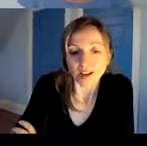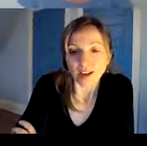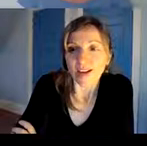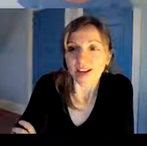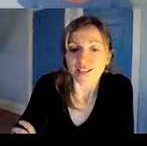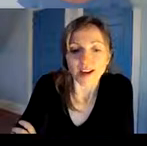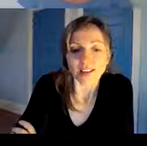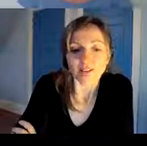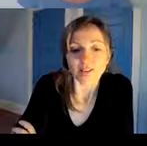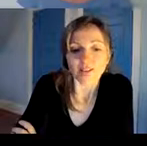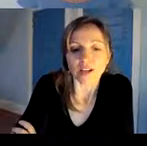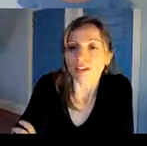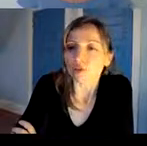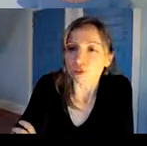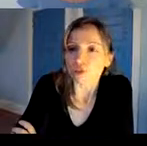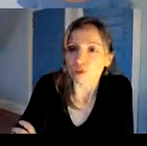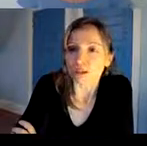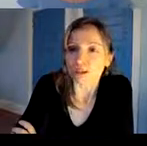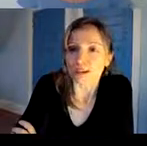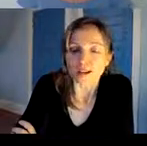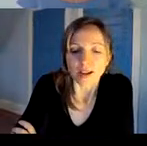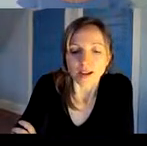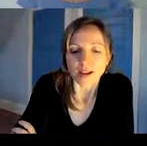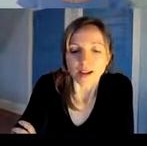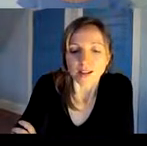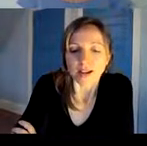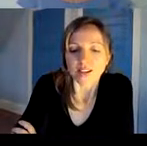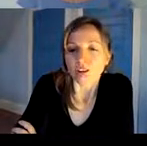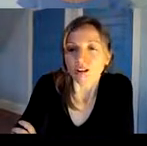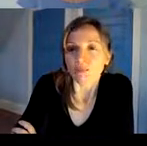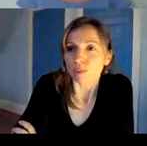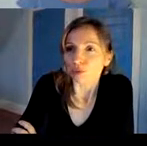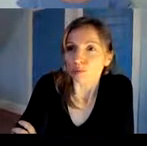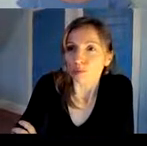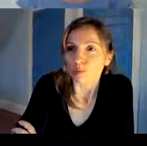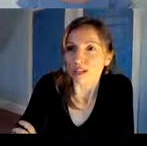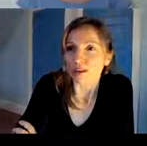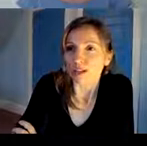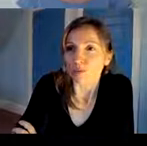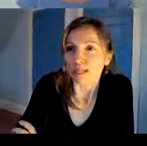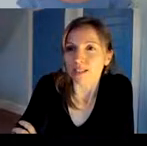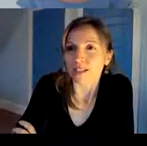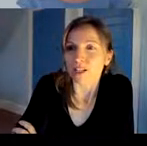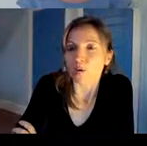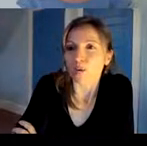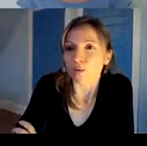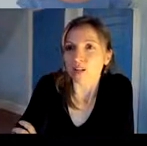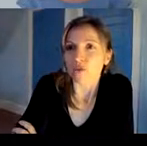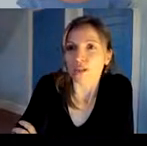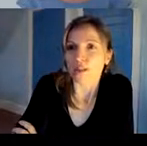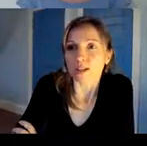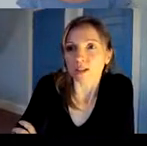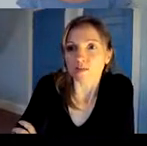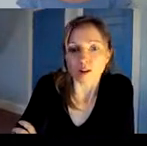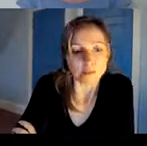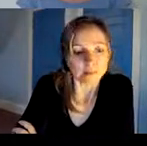Dog-strangling vine adds high levels of nitrogen to the soil, and that is not really suitable for many of our native plants that like a more low